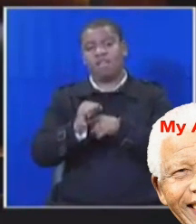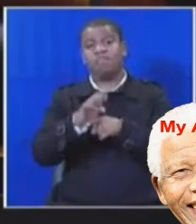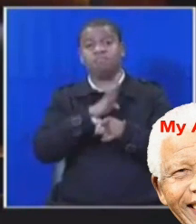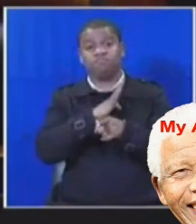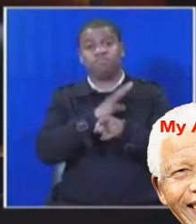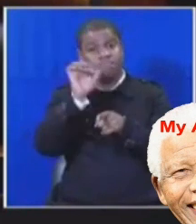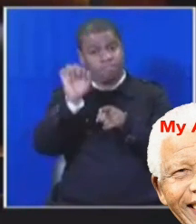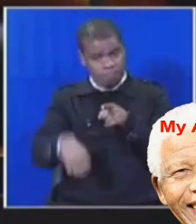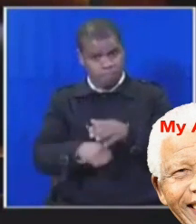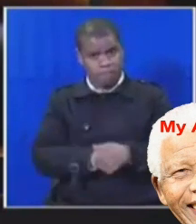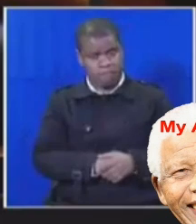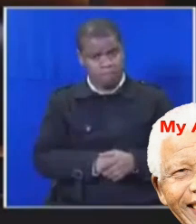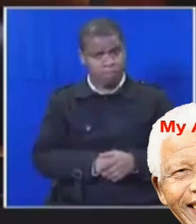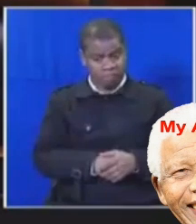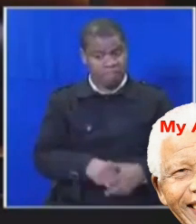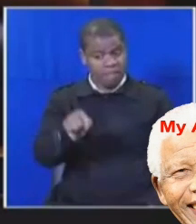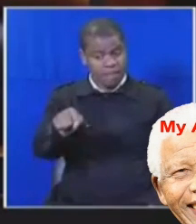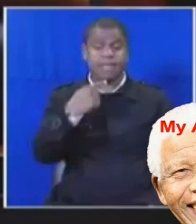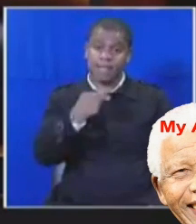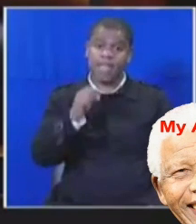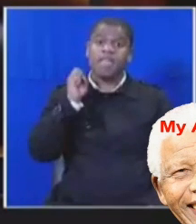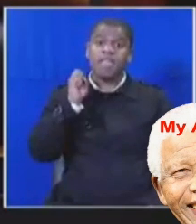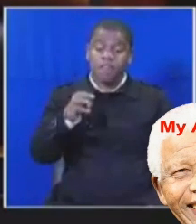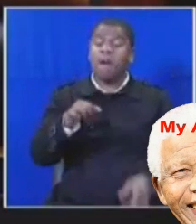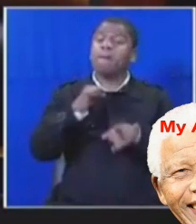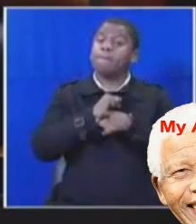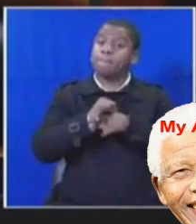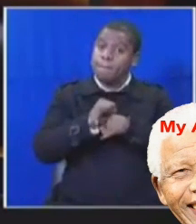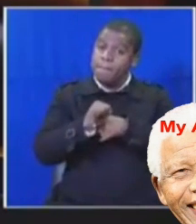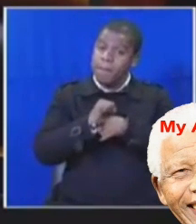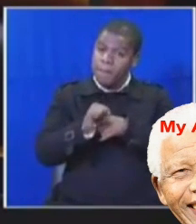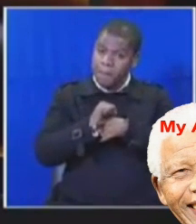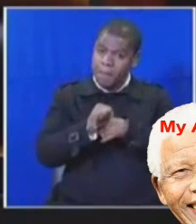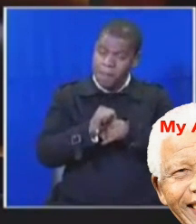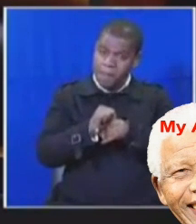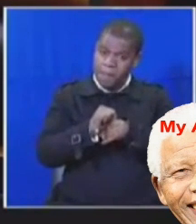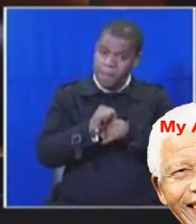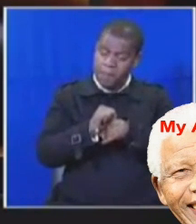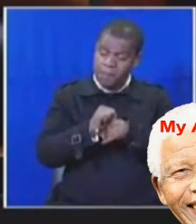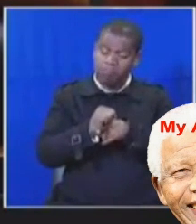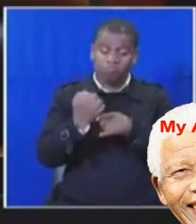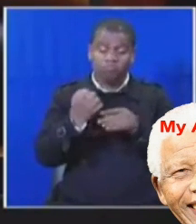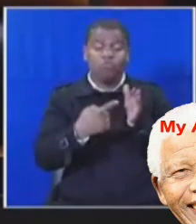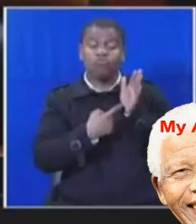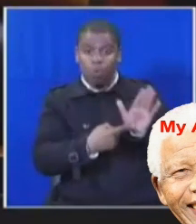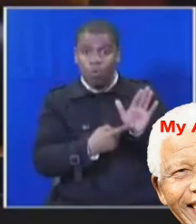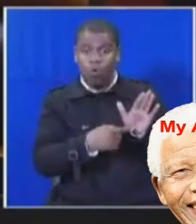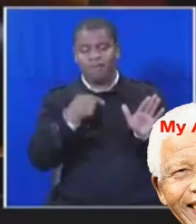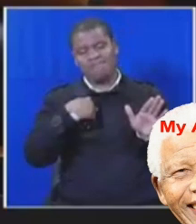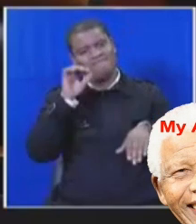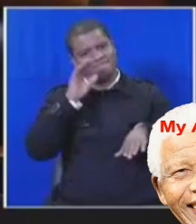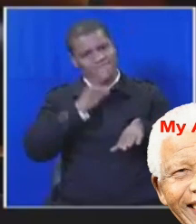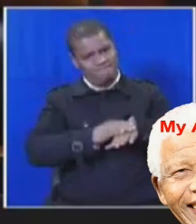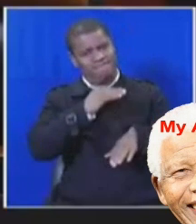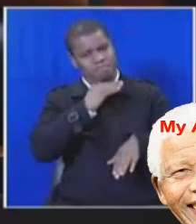and therefore, if they were to act, it would not be correct. At that point, I